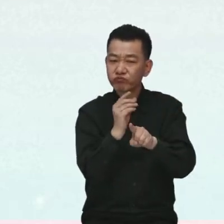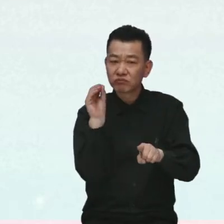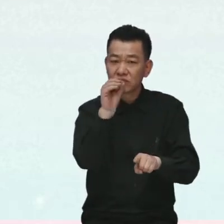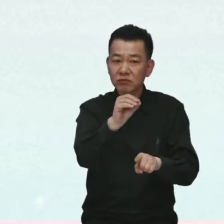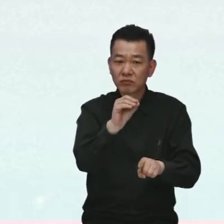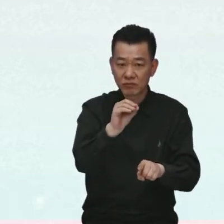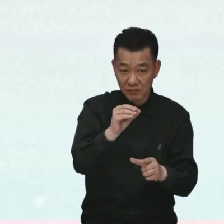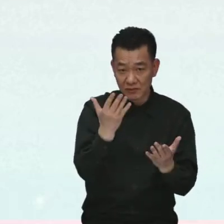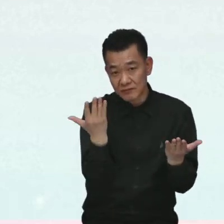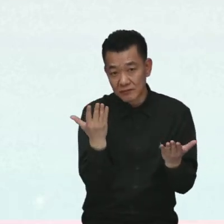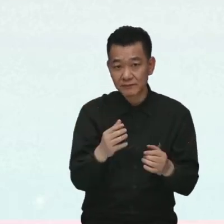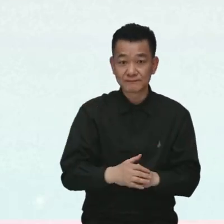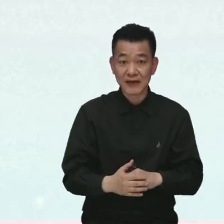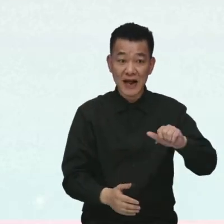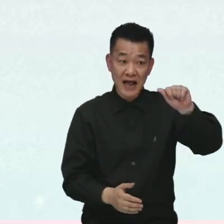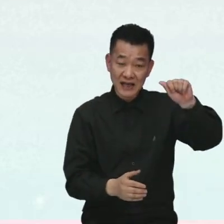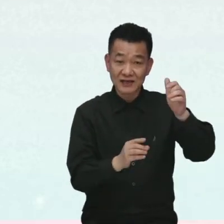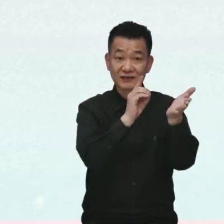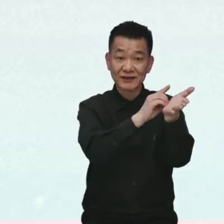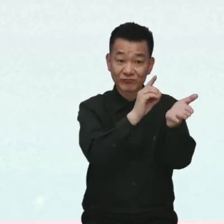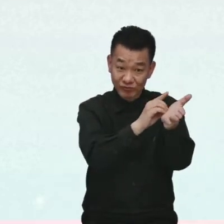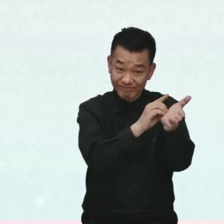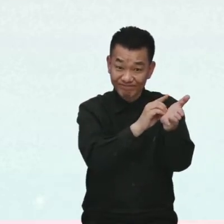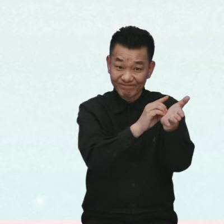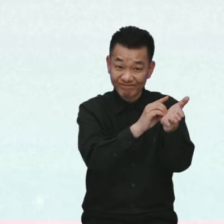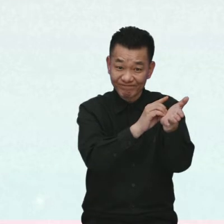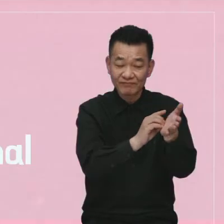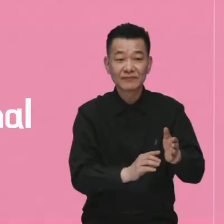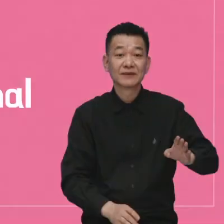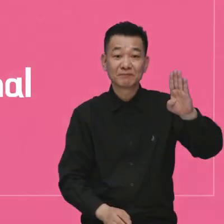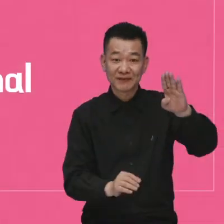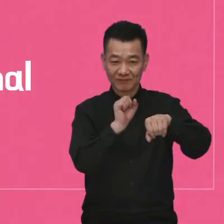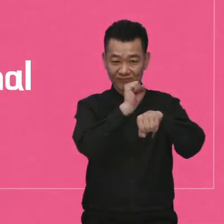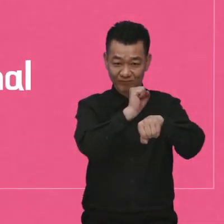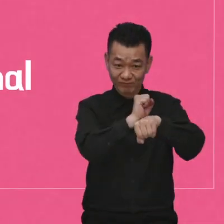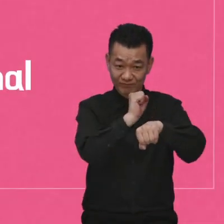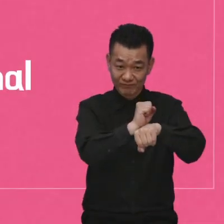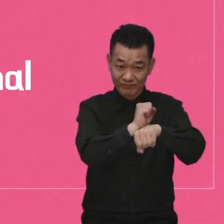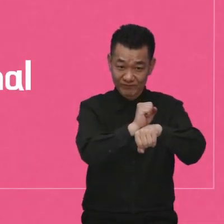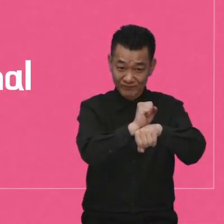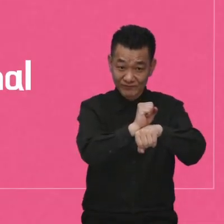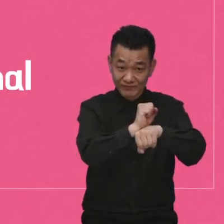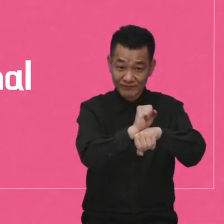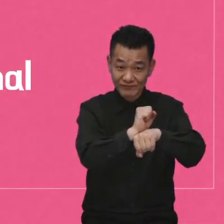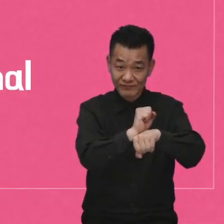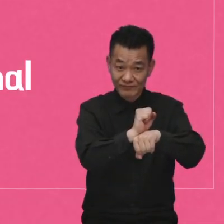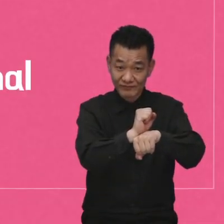answer for the blank? A. Medical. B. Vocational.